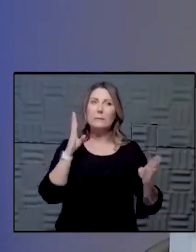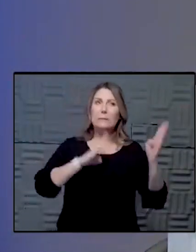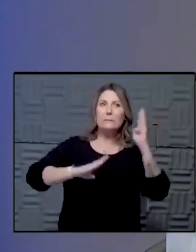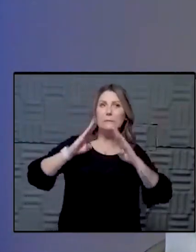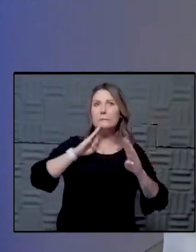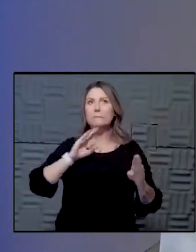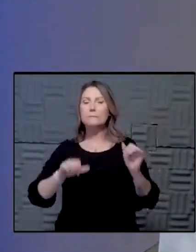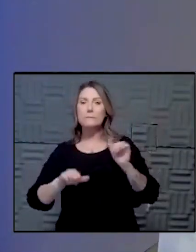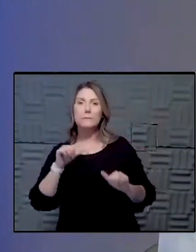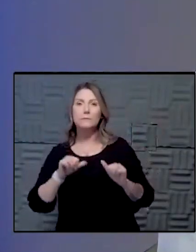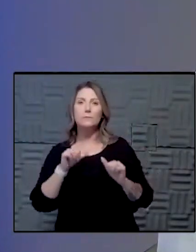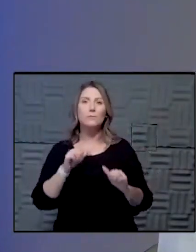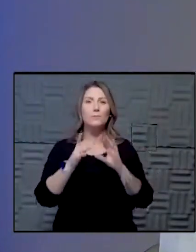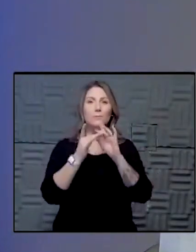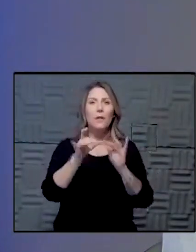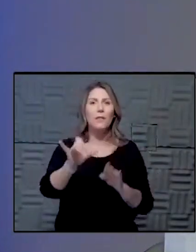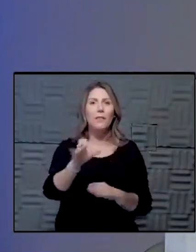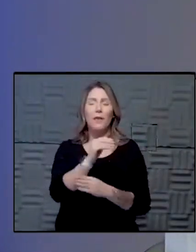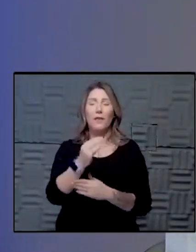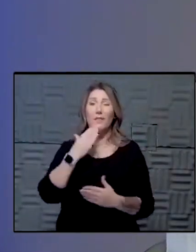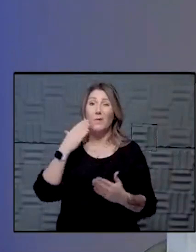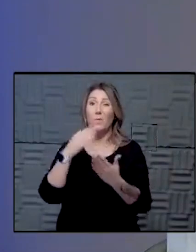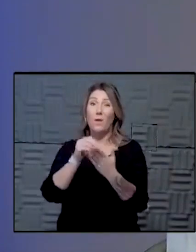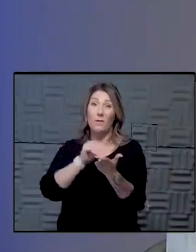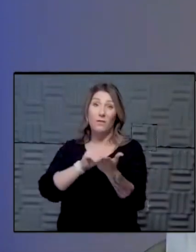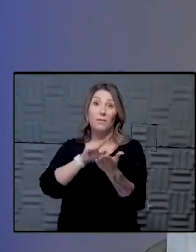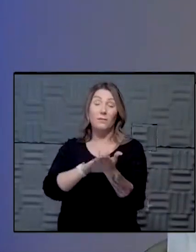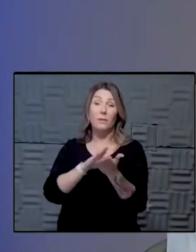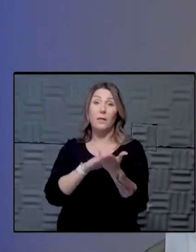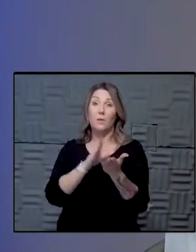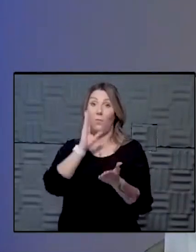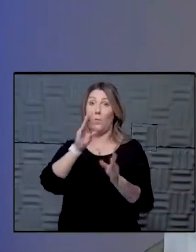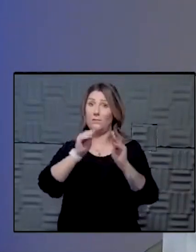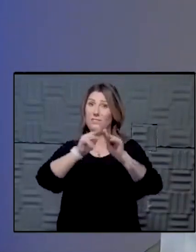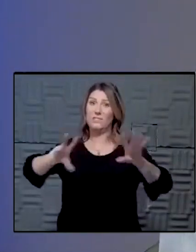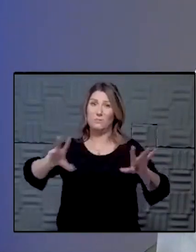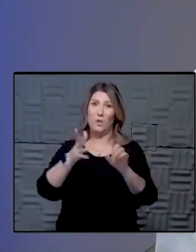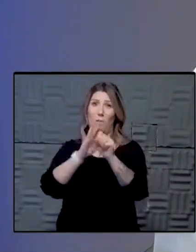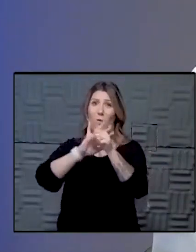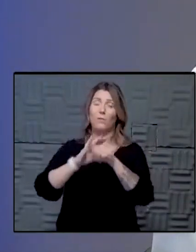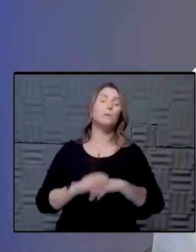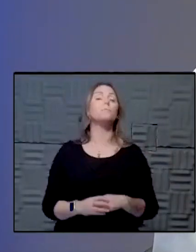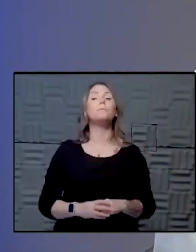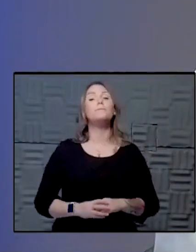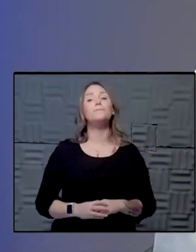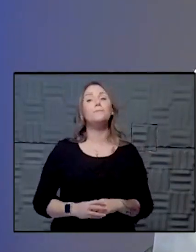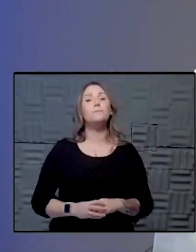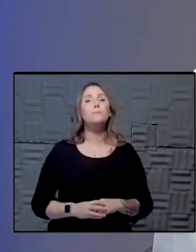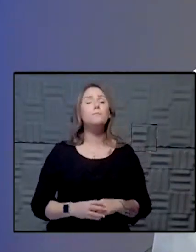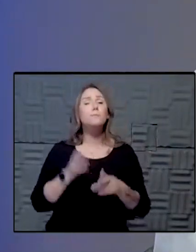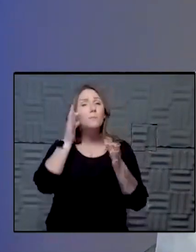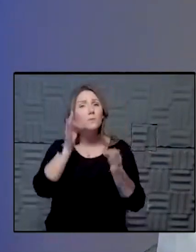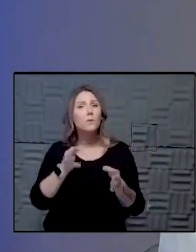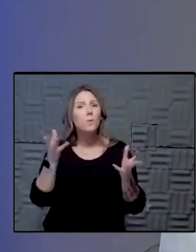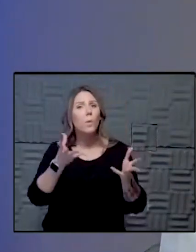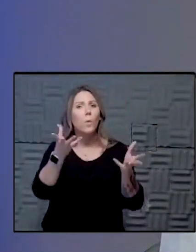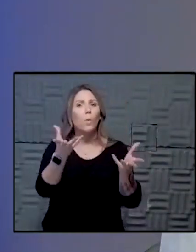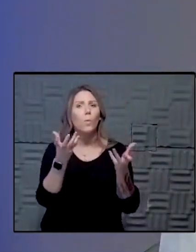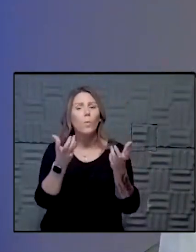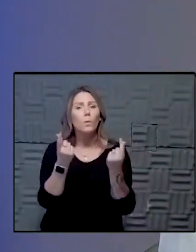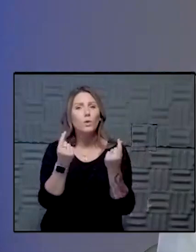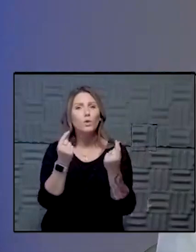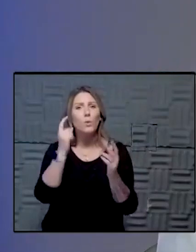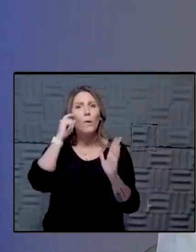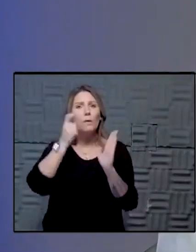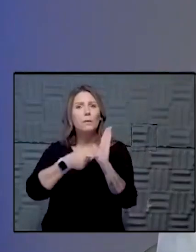that because we know those have been well documented as spreader events. But I think, pick what you want to do, identify, where